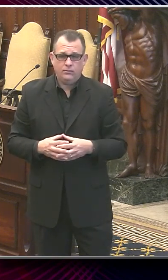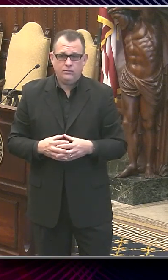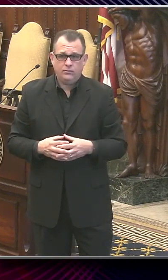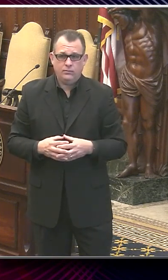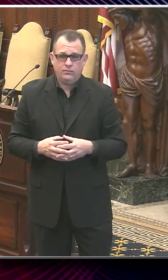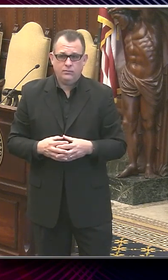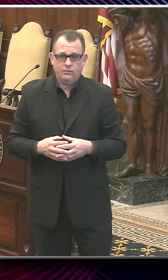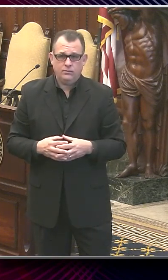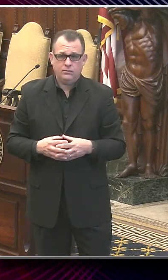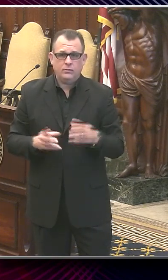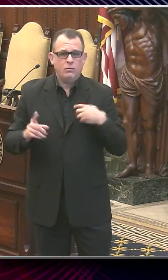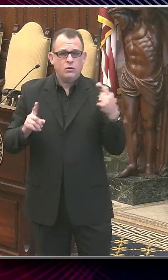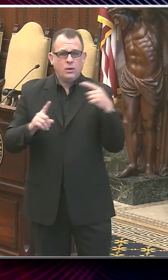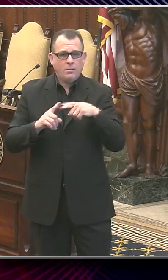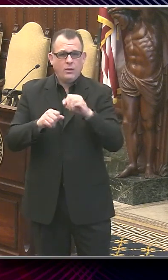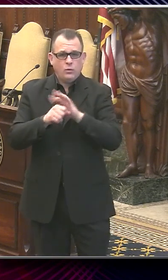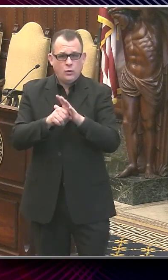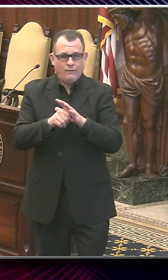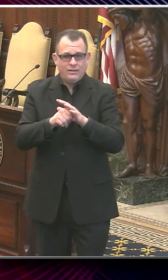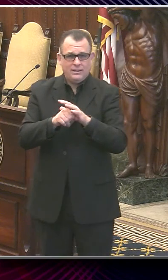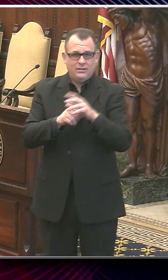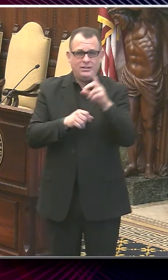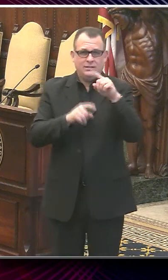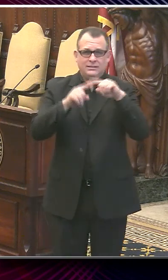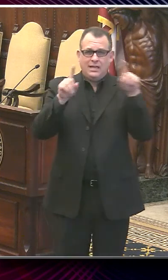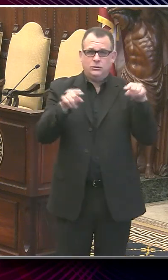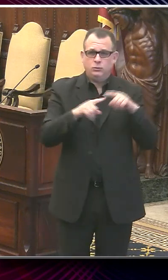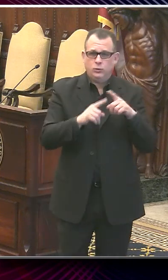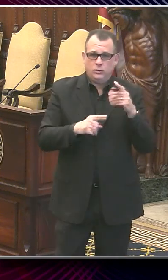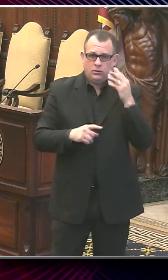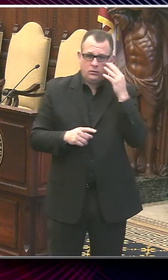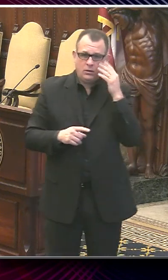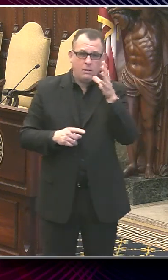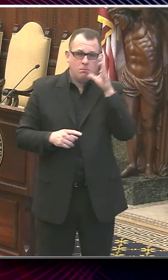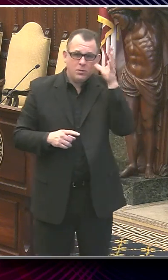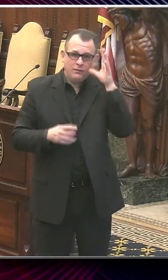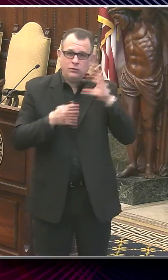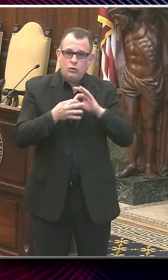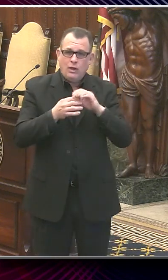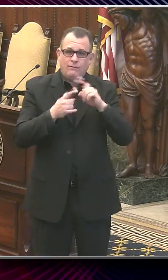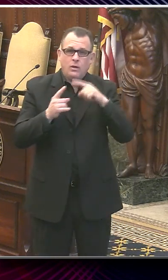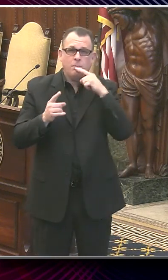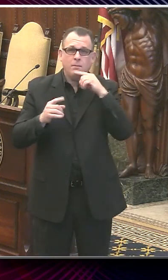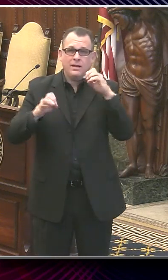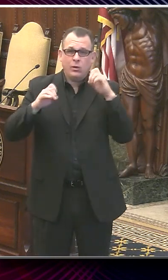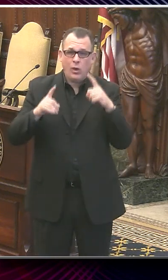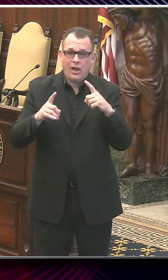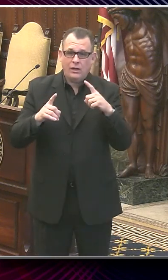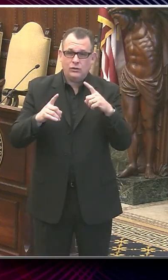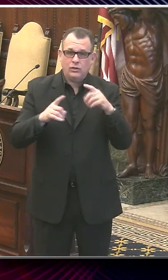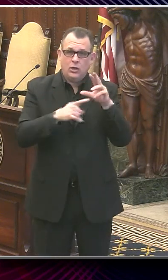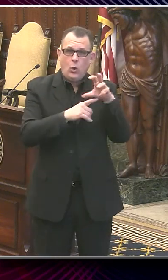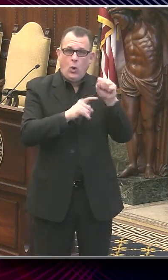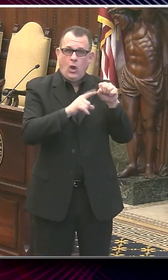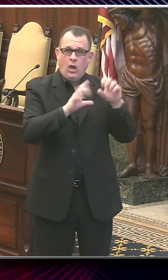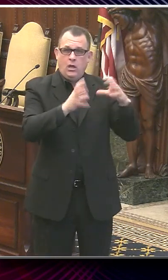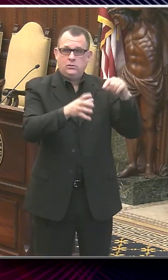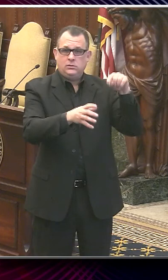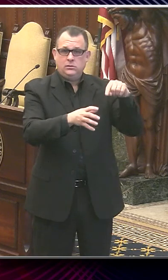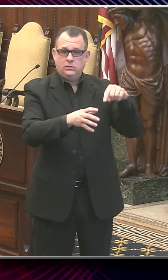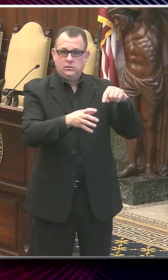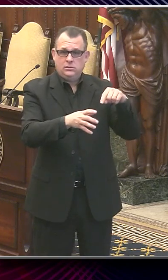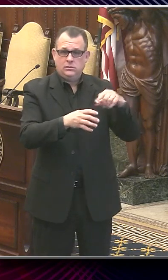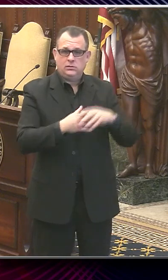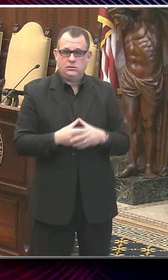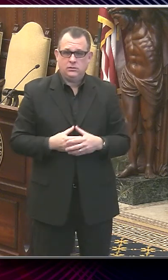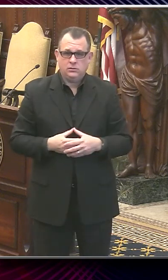going back to the COVID dashboard that the Parents United for Public Education and the Caucus of Working Educators reported. Last week,